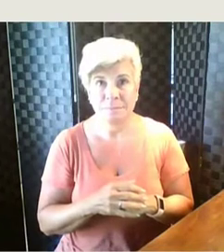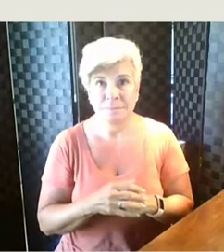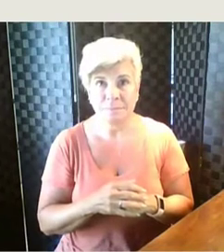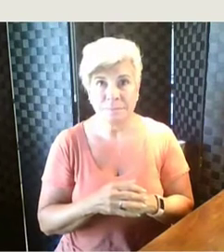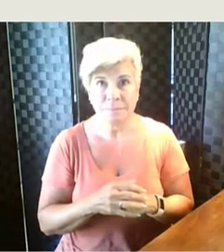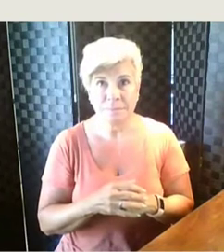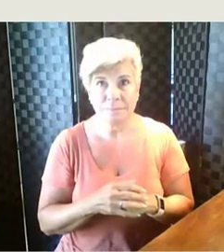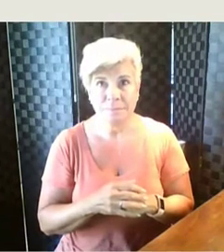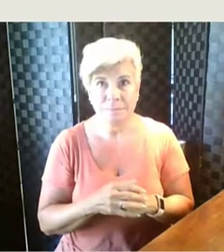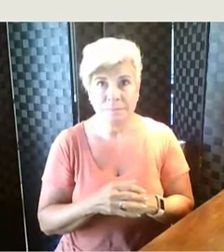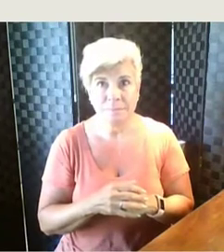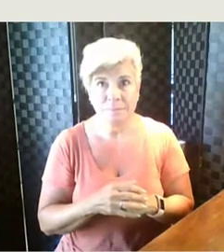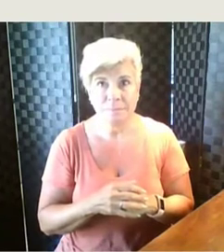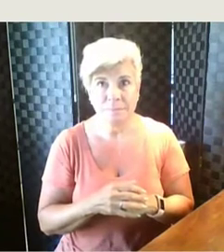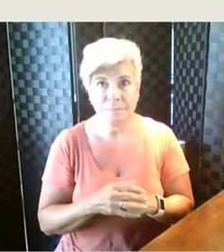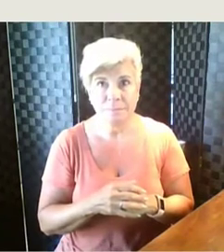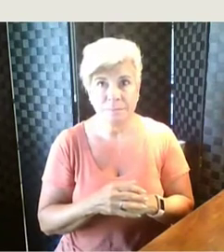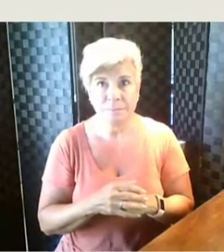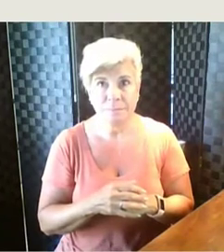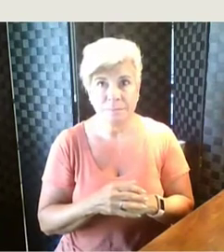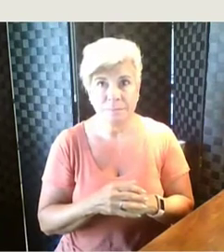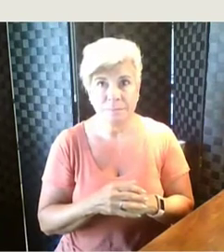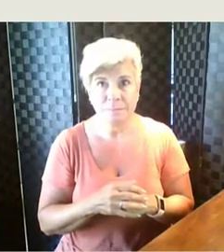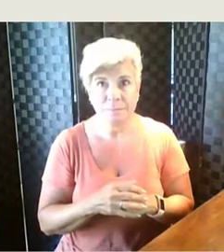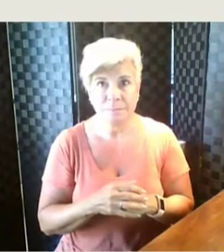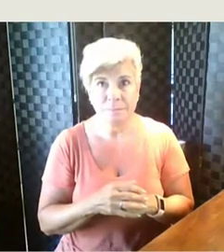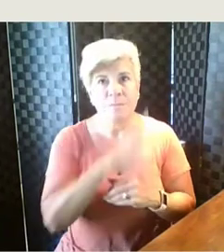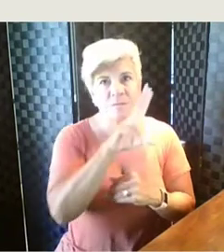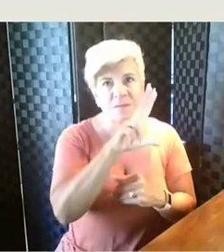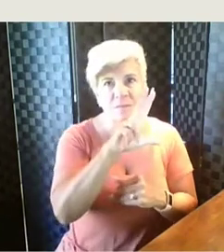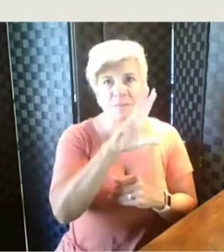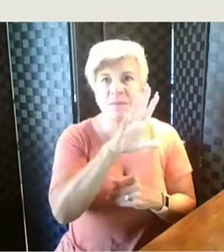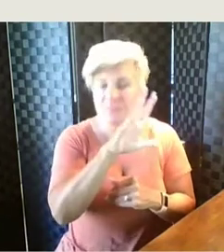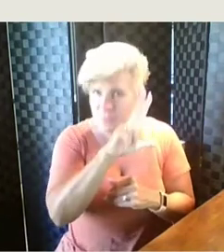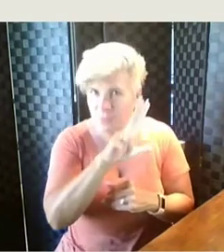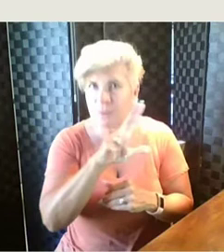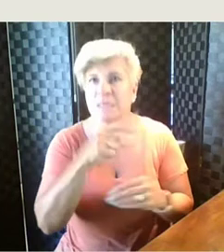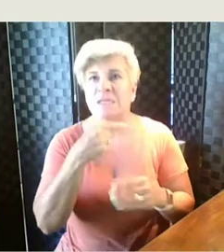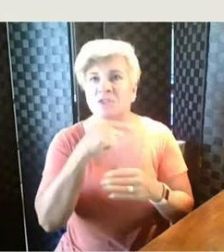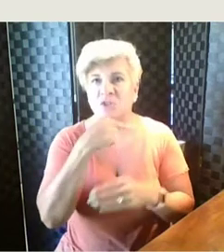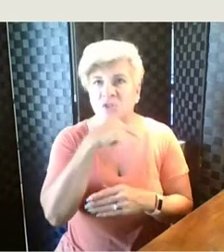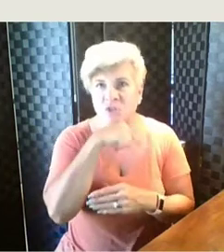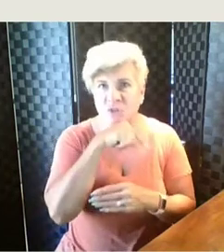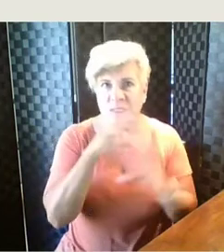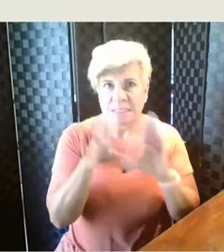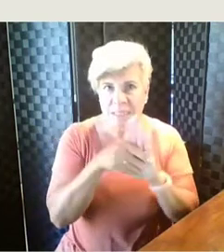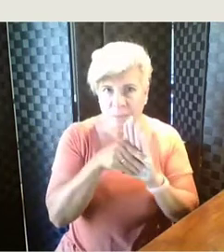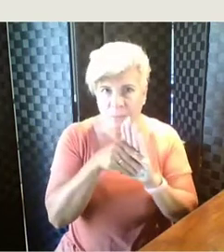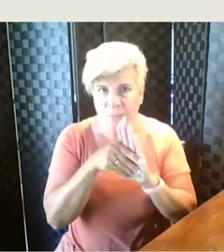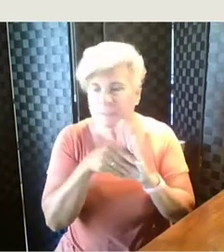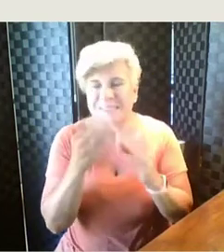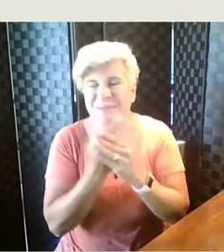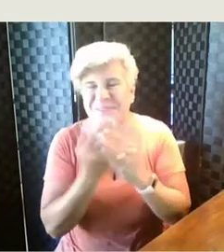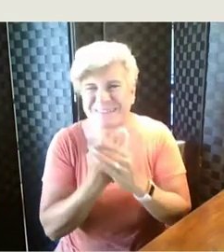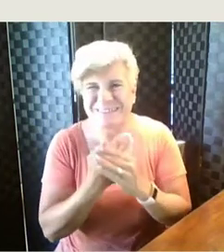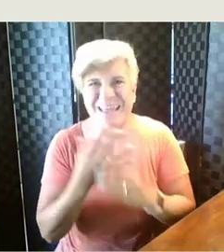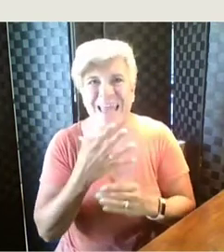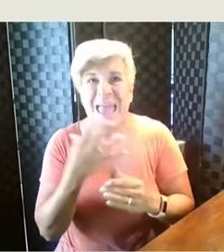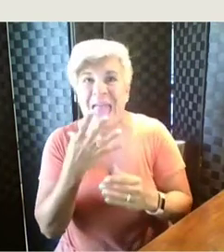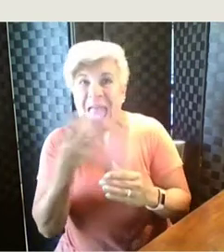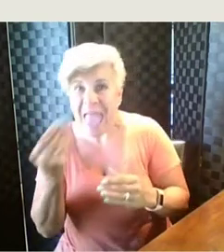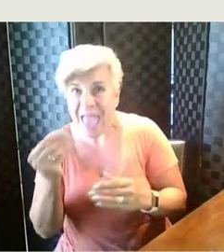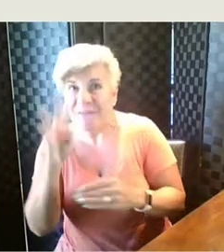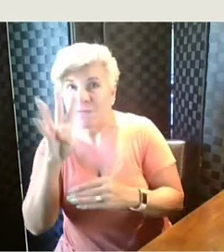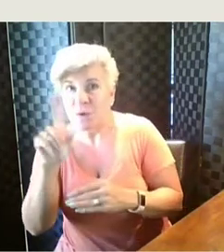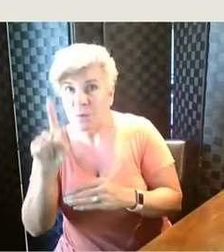The monkey solved the sandwiches problem. He knew it was an addition situation because he's putting 2 different kinds of